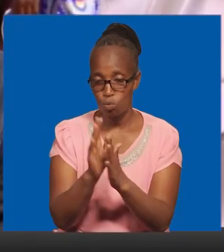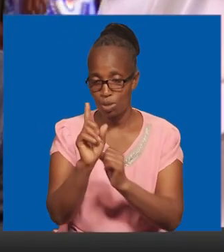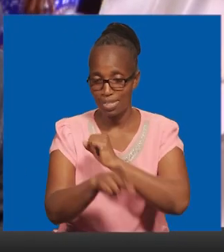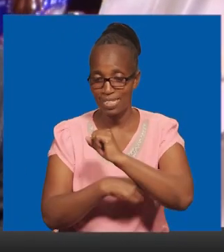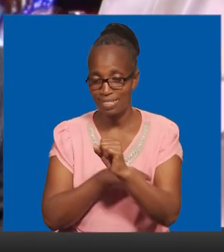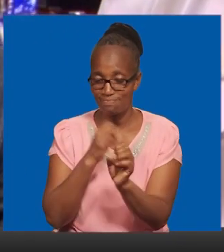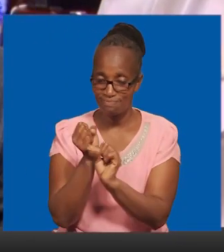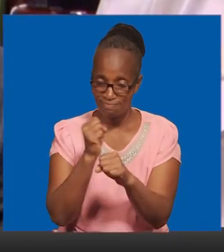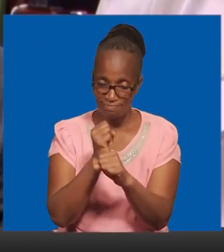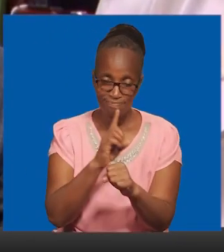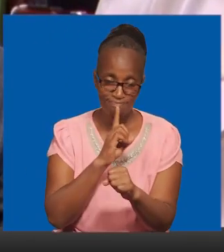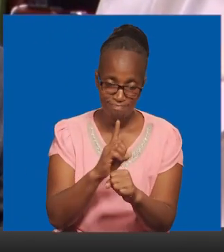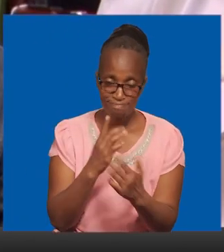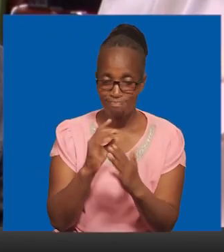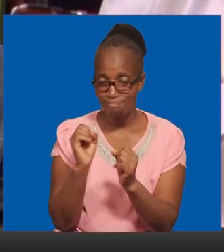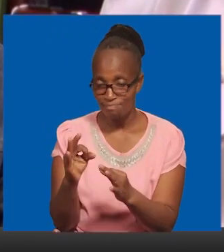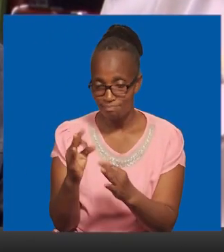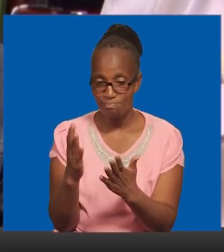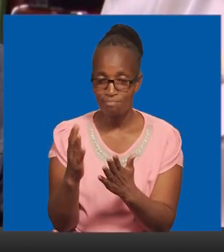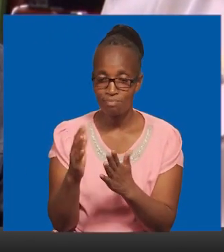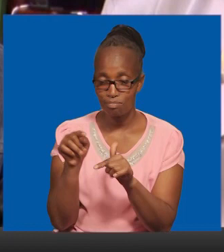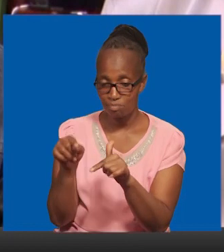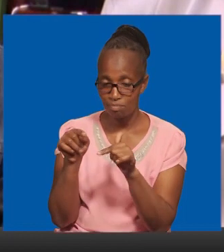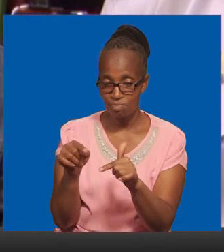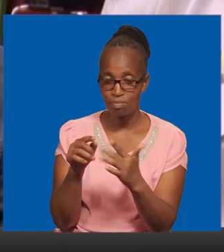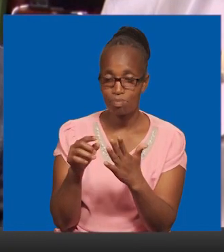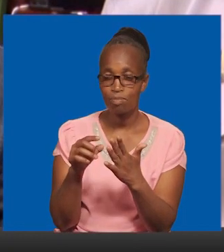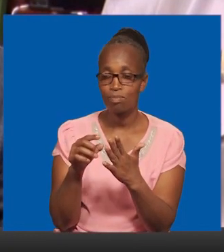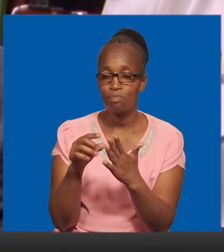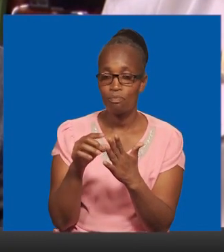And we are working hand in hand with the chiefs to make sure that